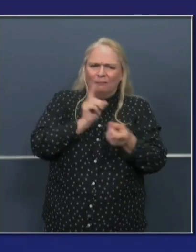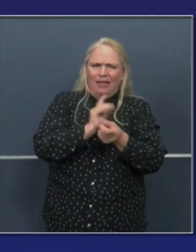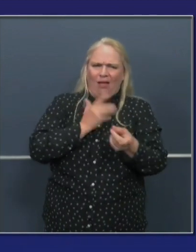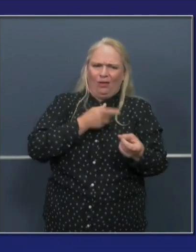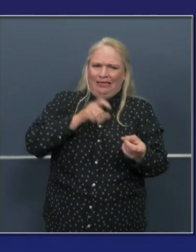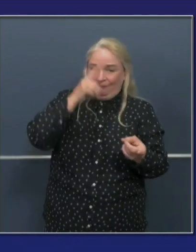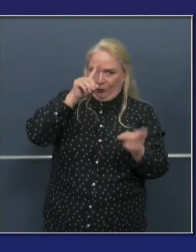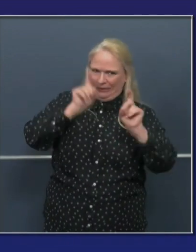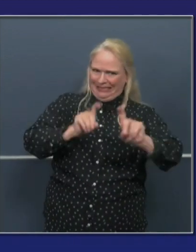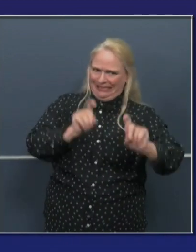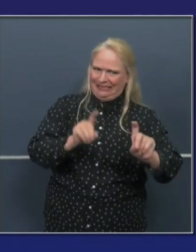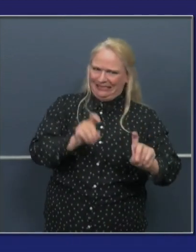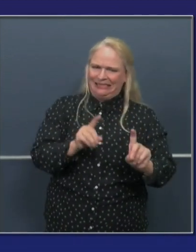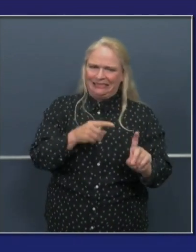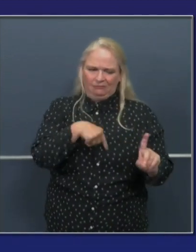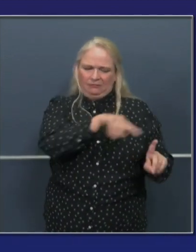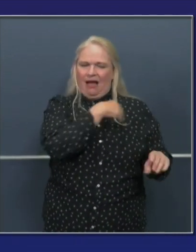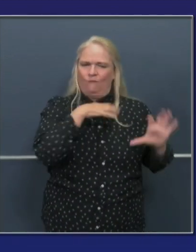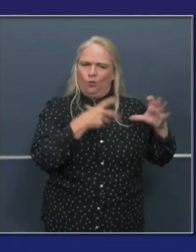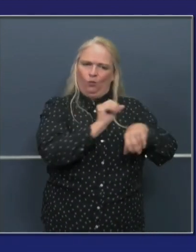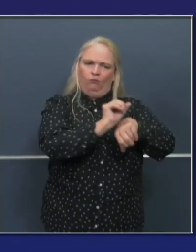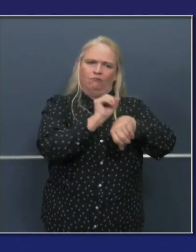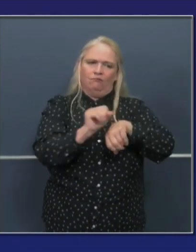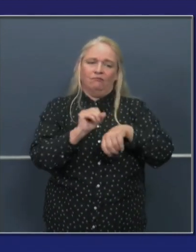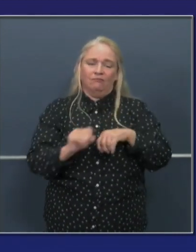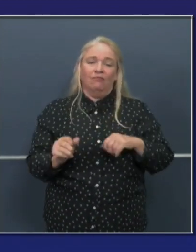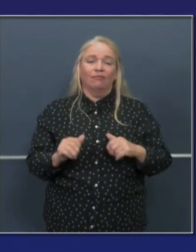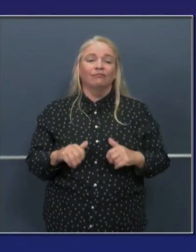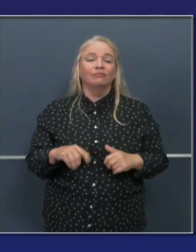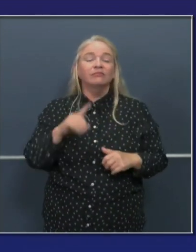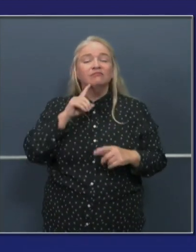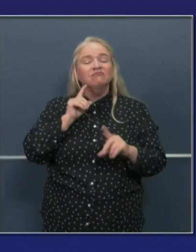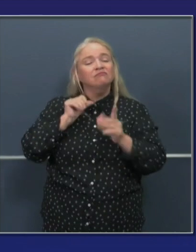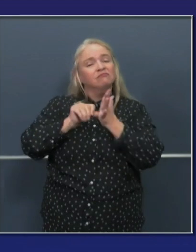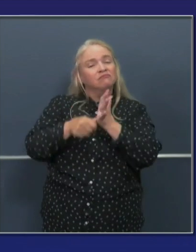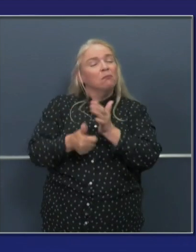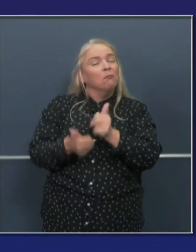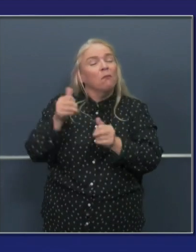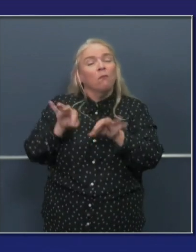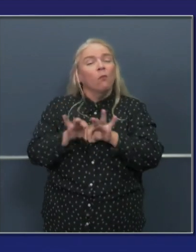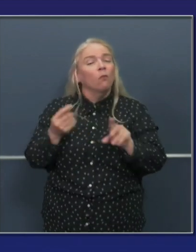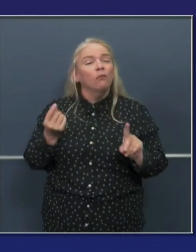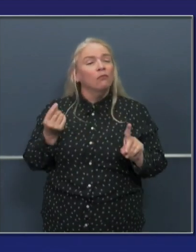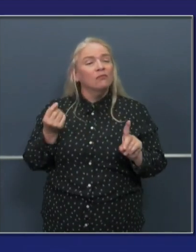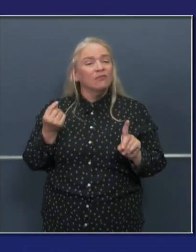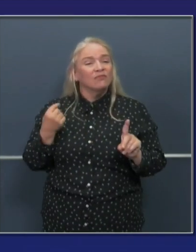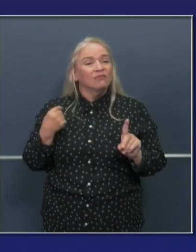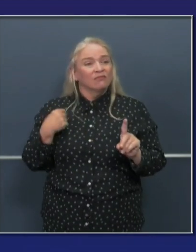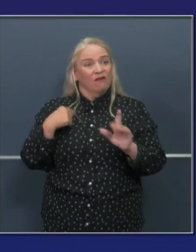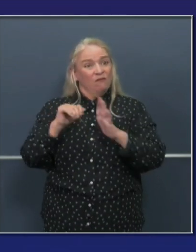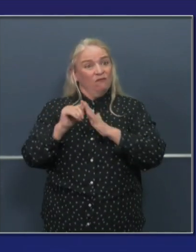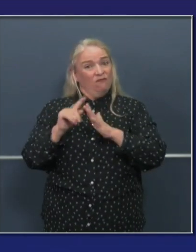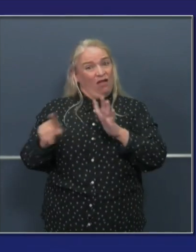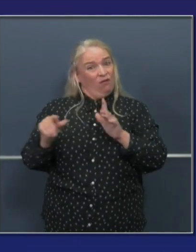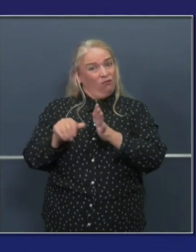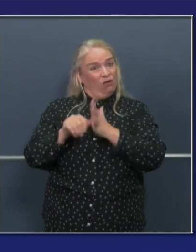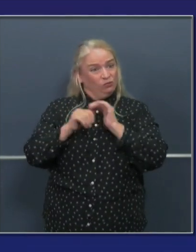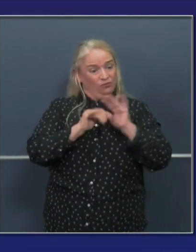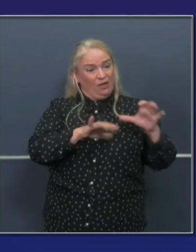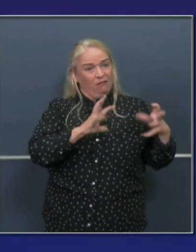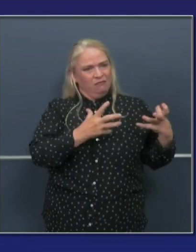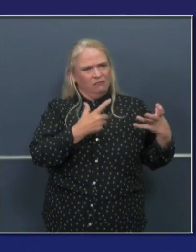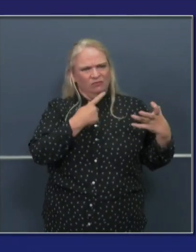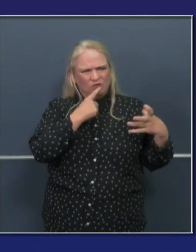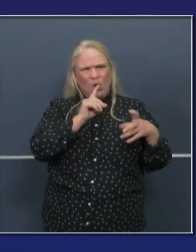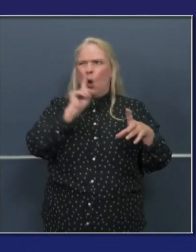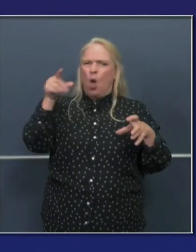I cannot impress upon you more how impressed I have been of that task force delivering on that goal,